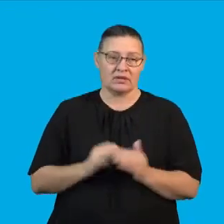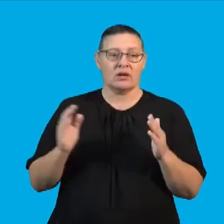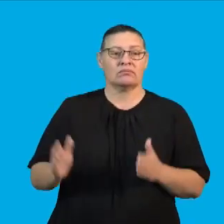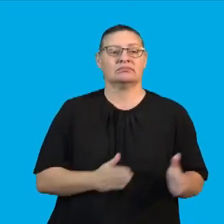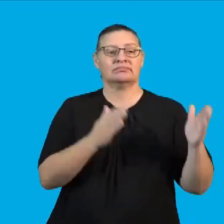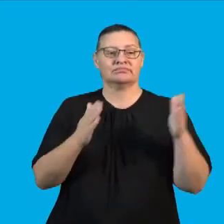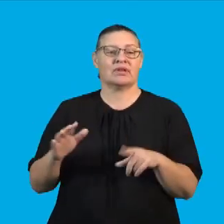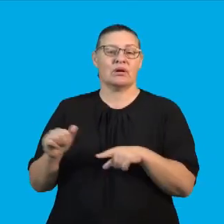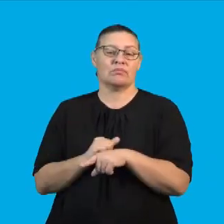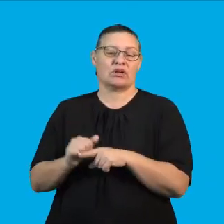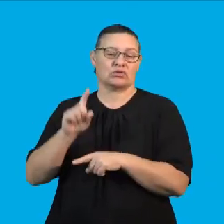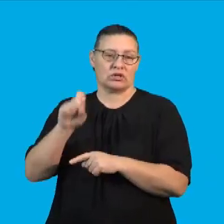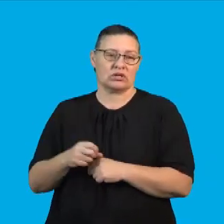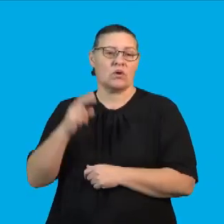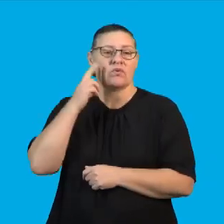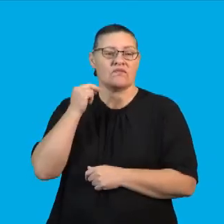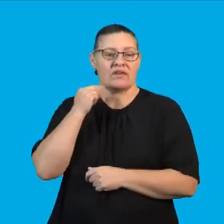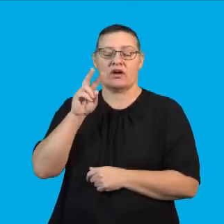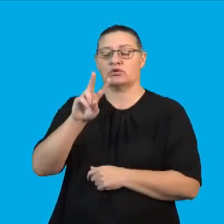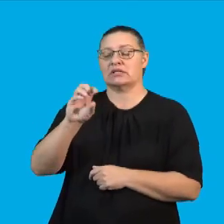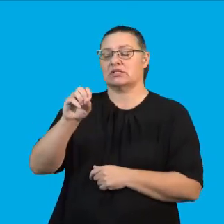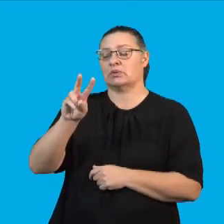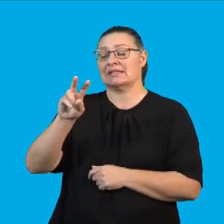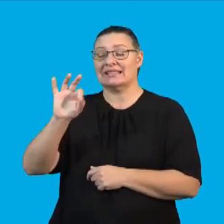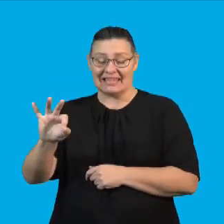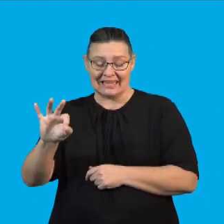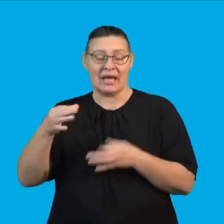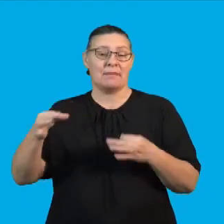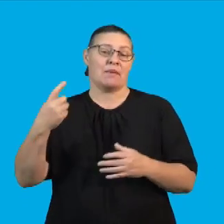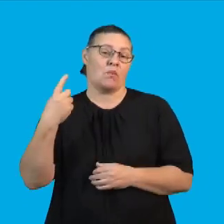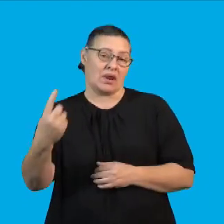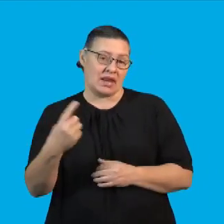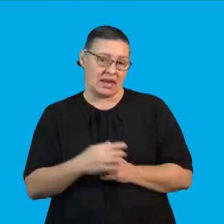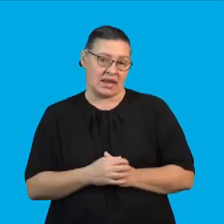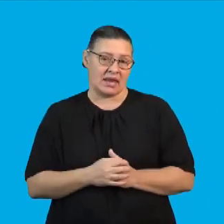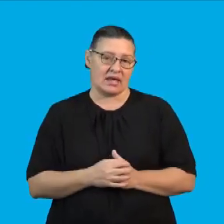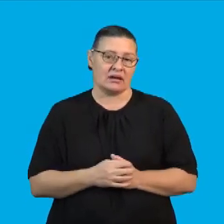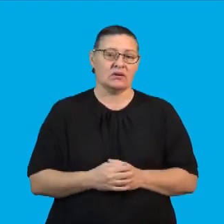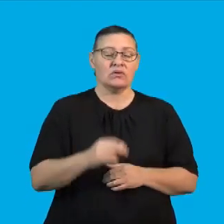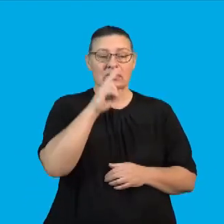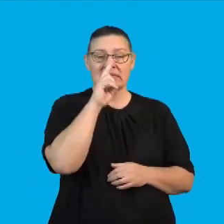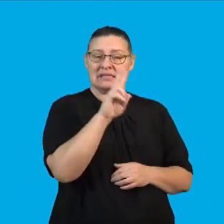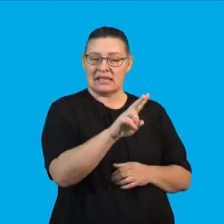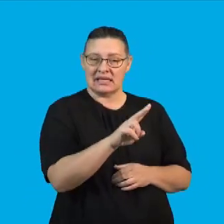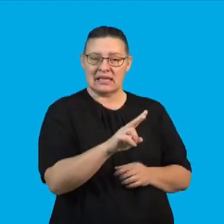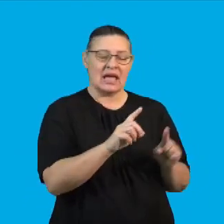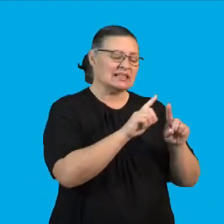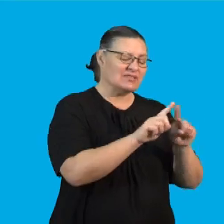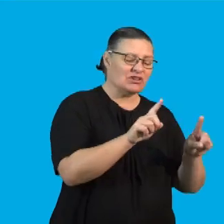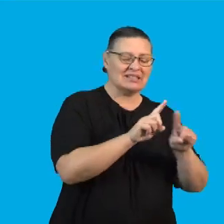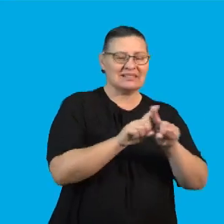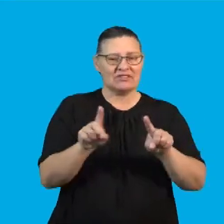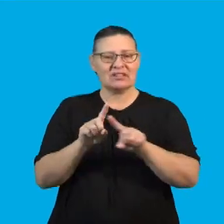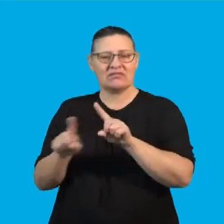Let us look now at another practice question, November 2023, paper 1. You can see we are